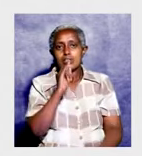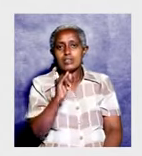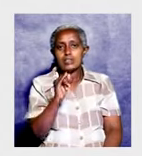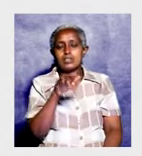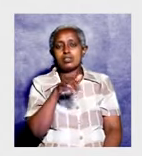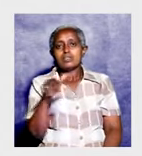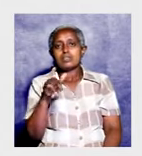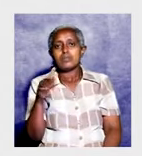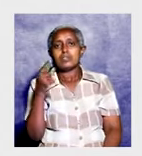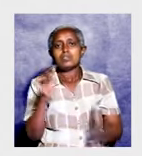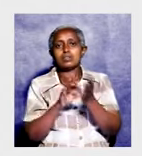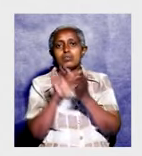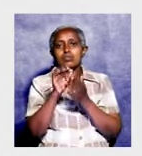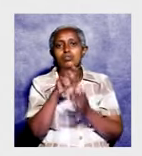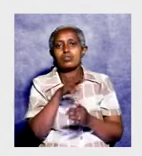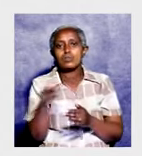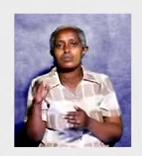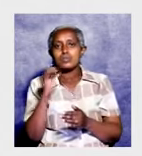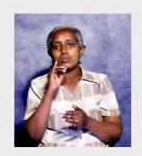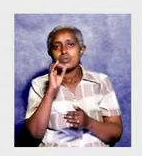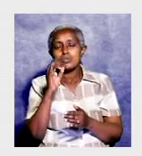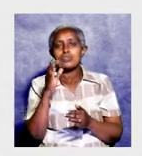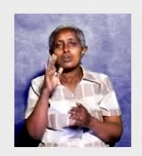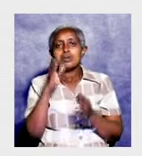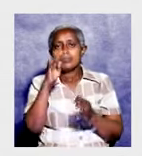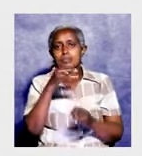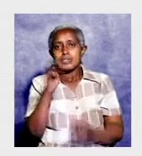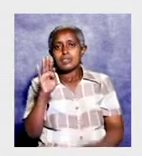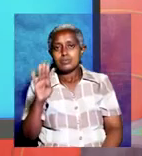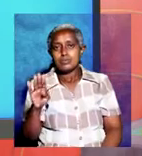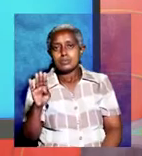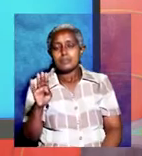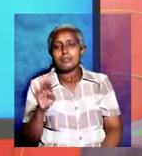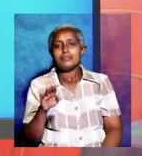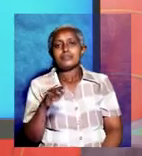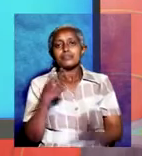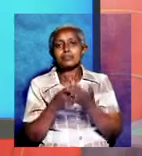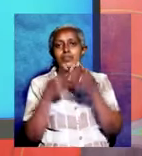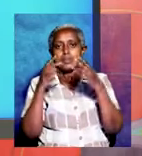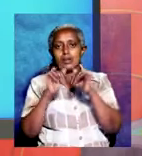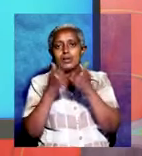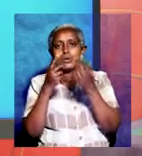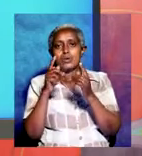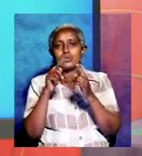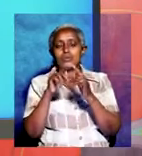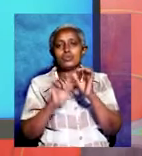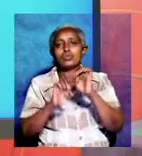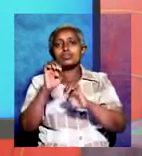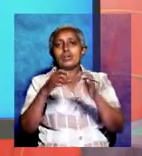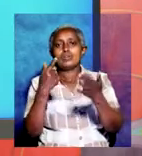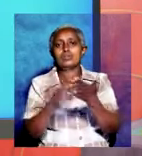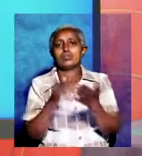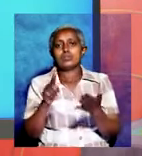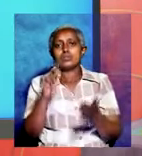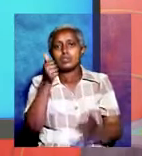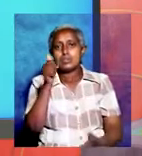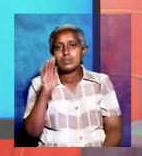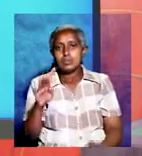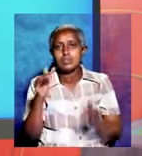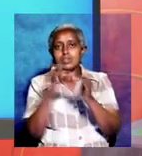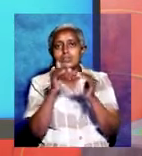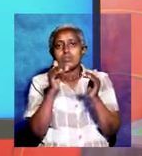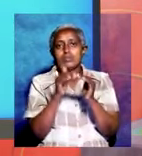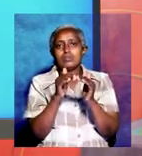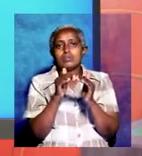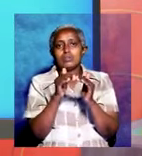the same as the number of rows of matrix B. So let's see how to evaluate this one. AB is equal